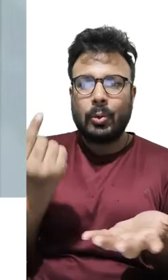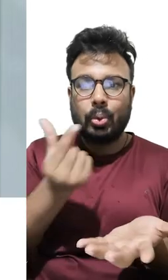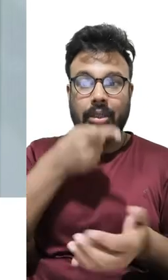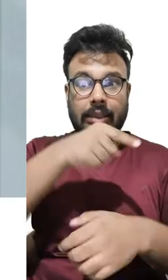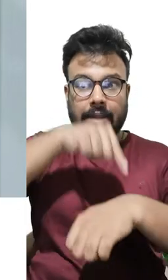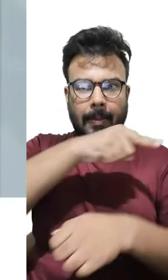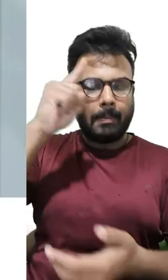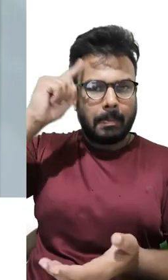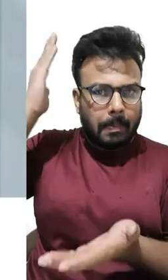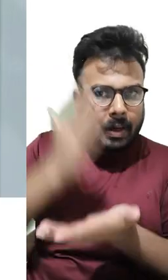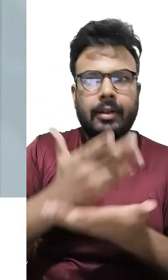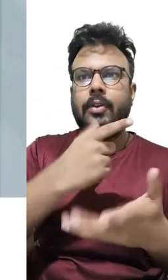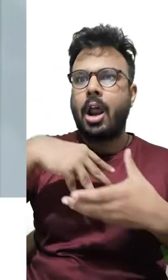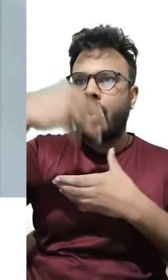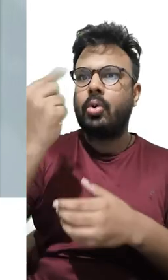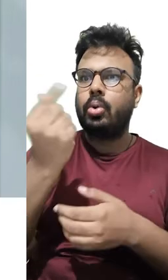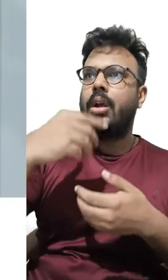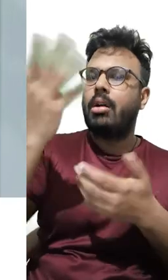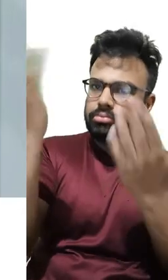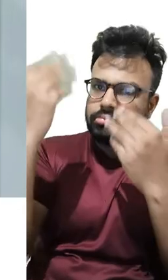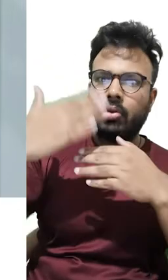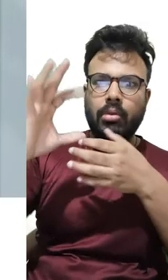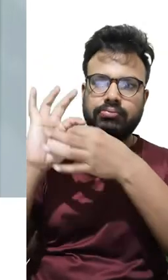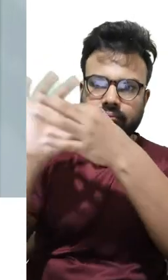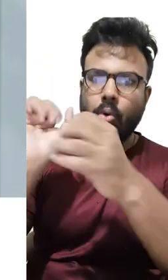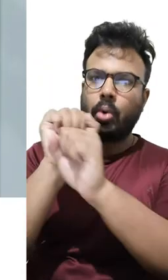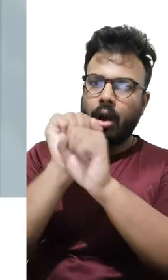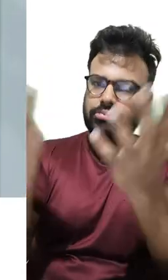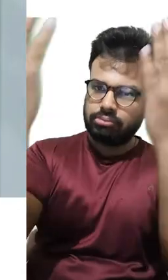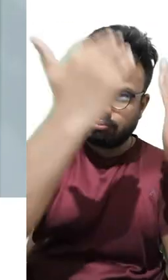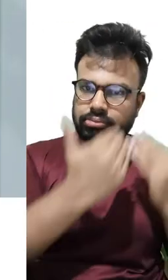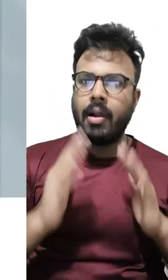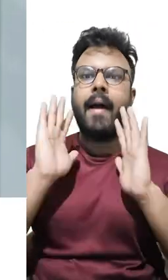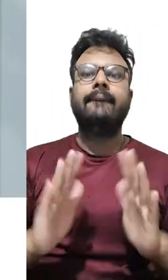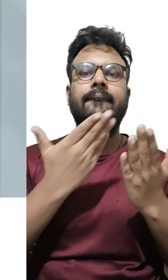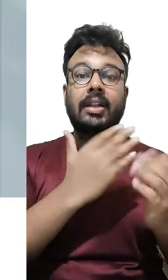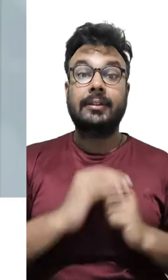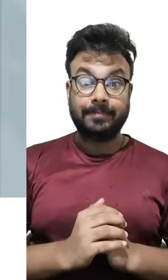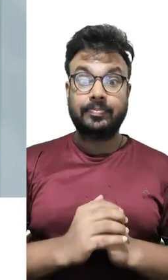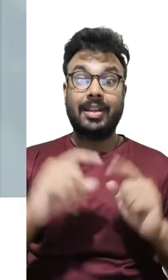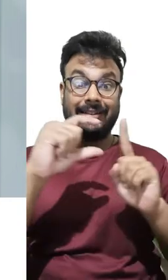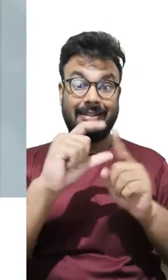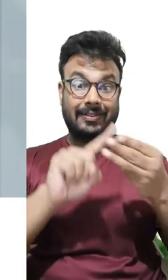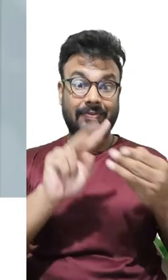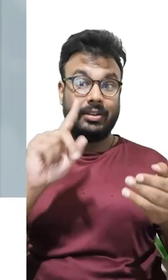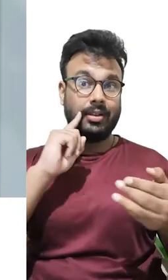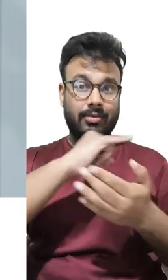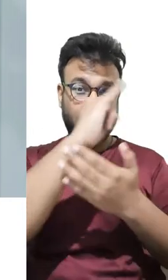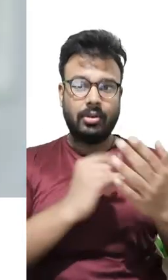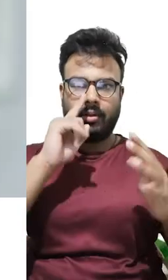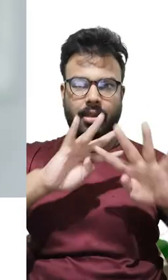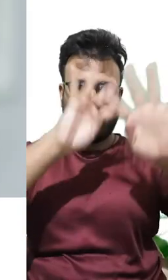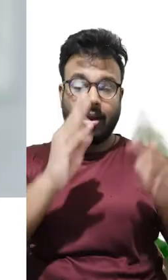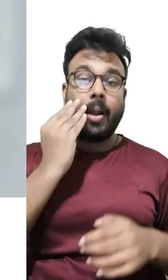perceived to be outside the margins of what constituted art, but which he chose to incorporate in some of his